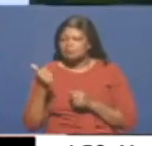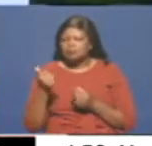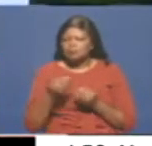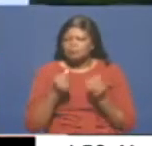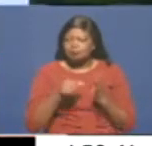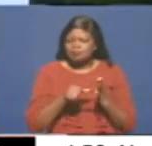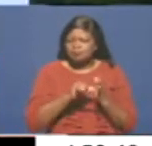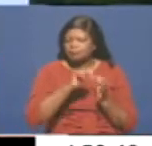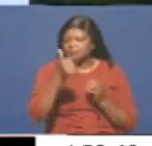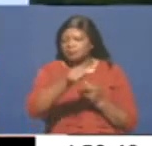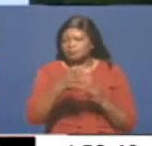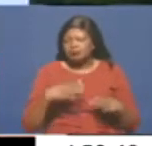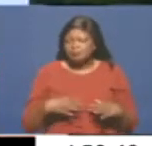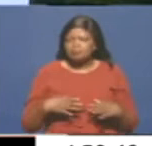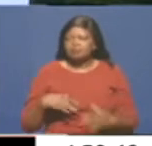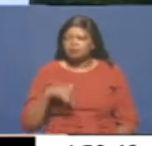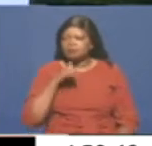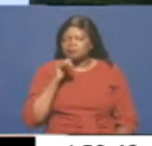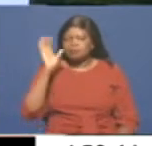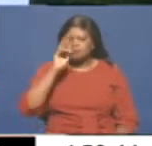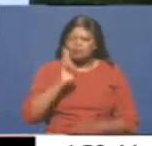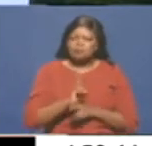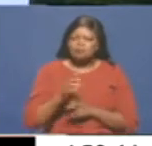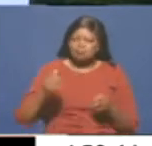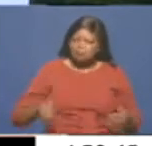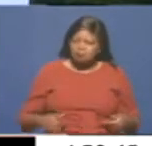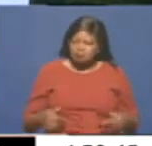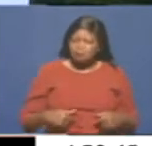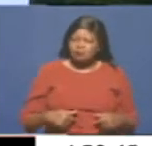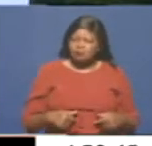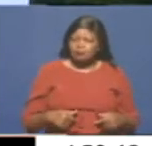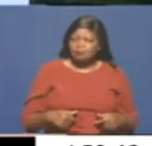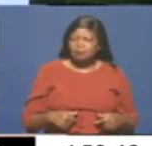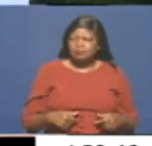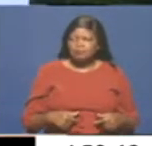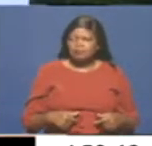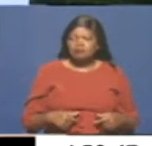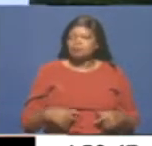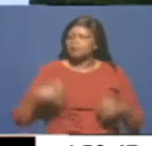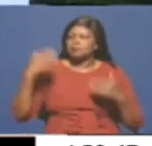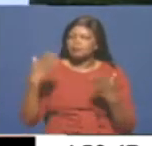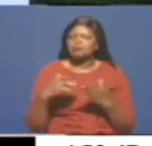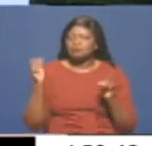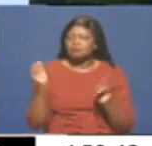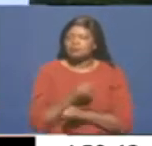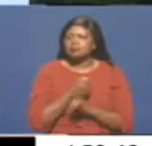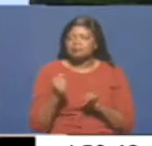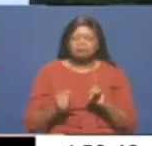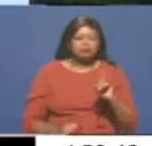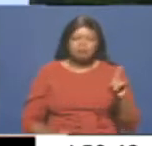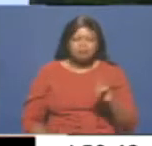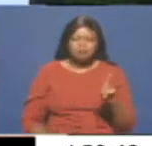be misused and taken advantage of by the politicians to cause chaos and bring mayhem to the